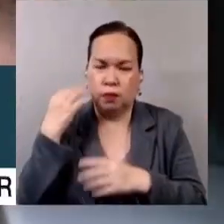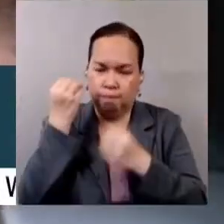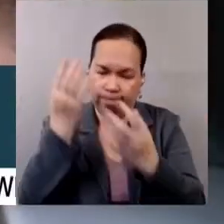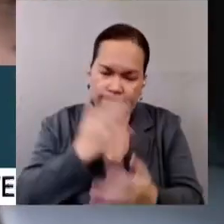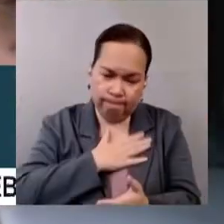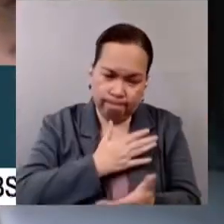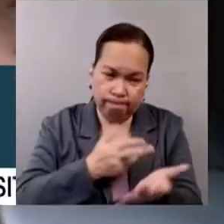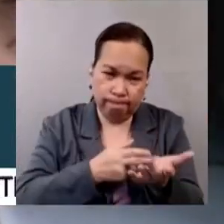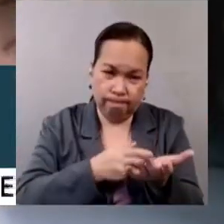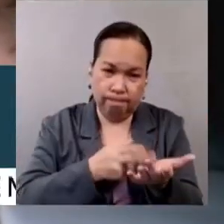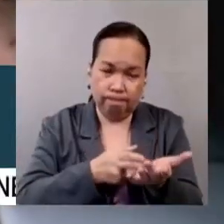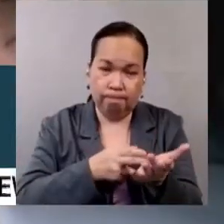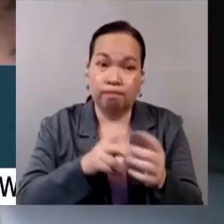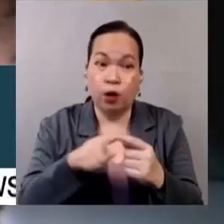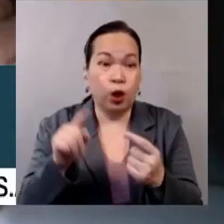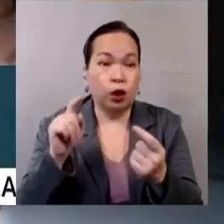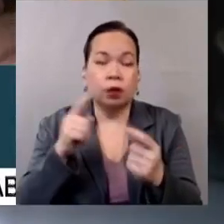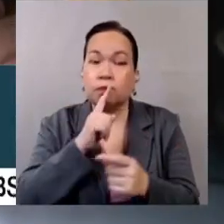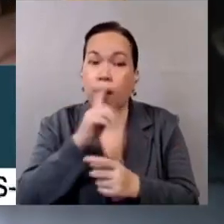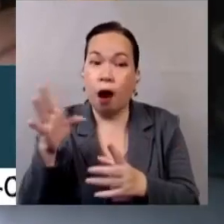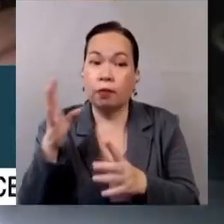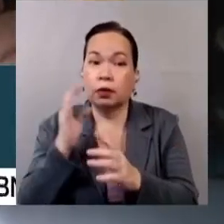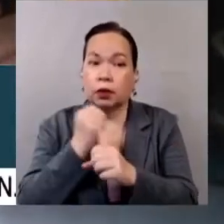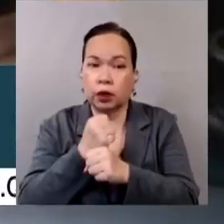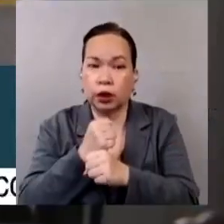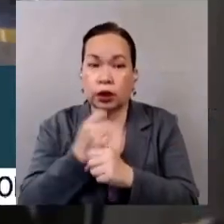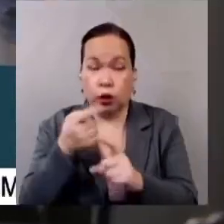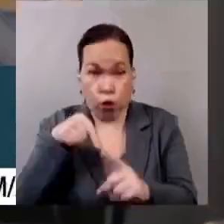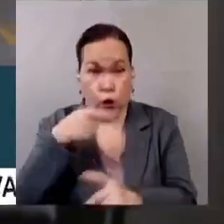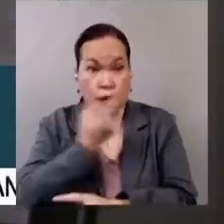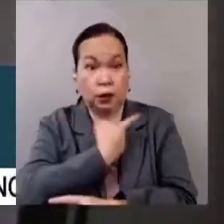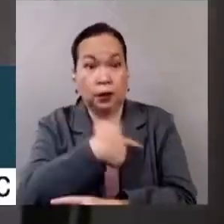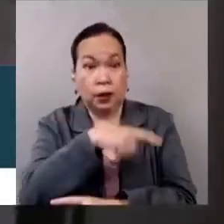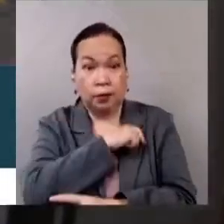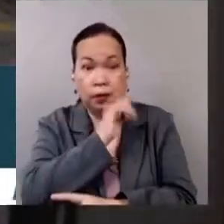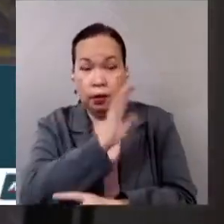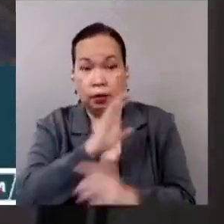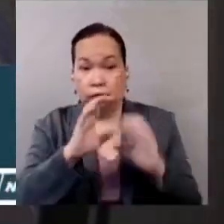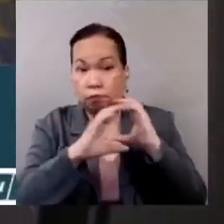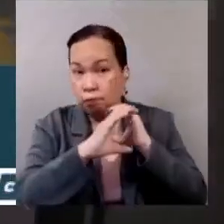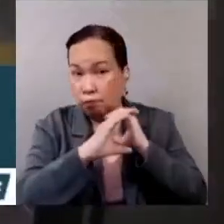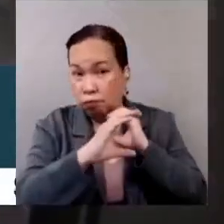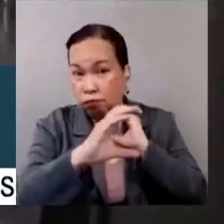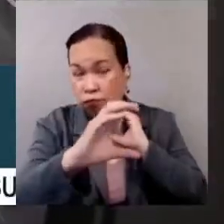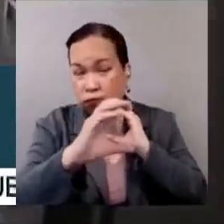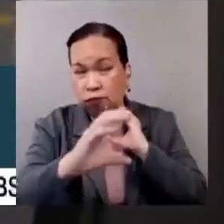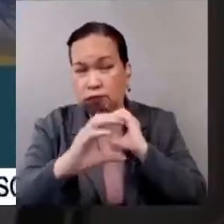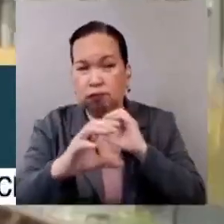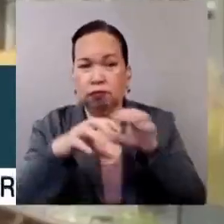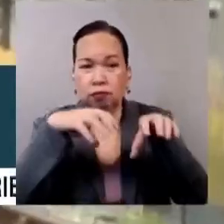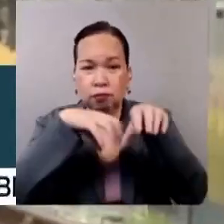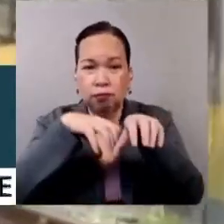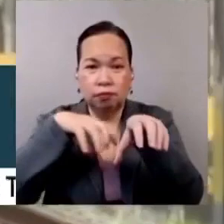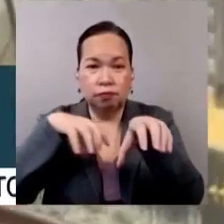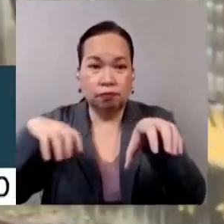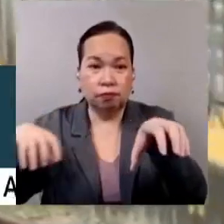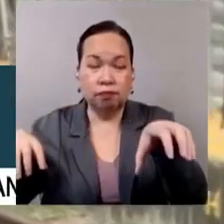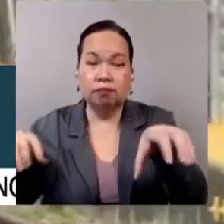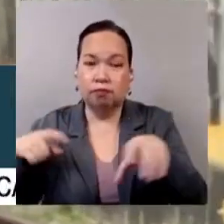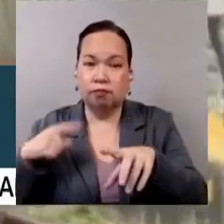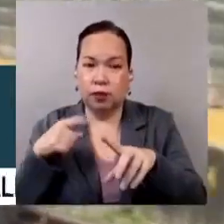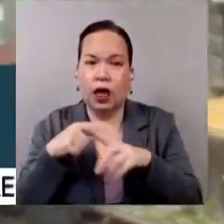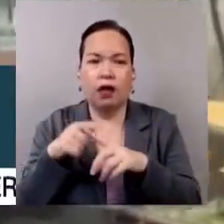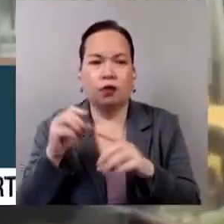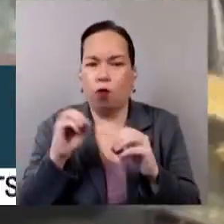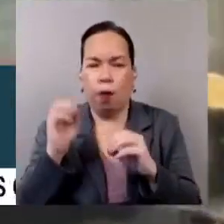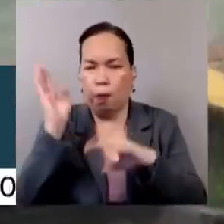but the operator assured the public that the Spain-made train set and the additional units coming in the next few weeks will have no